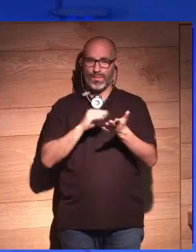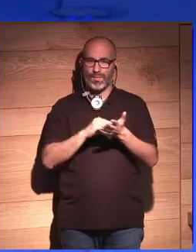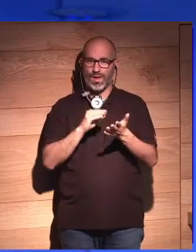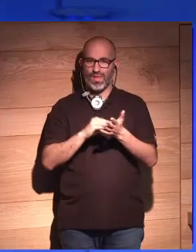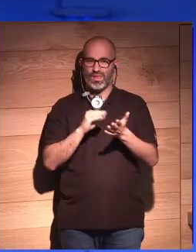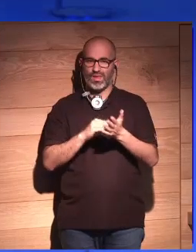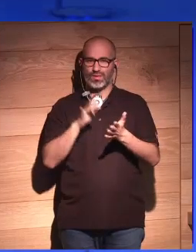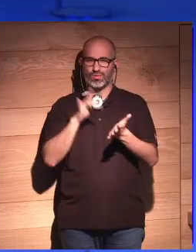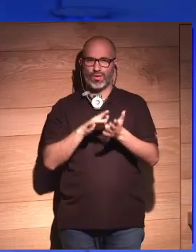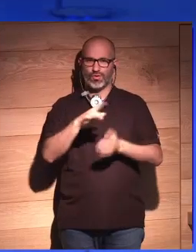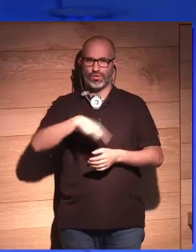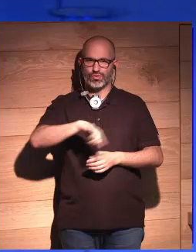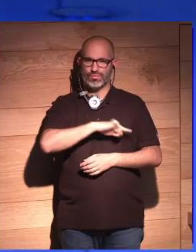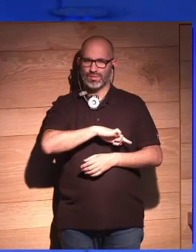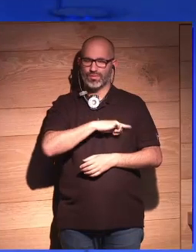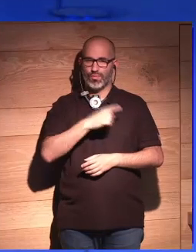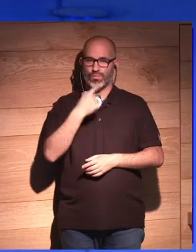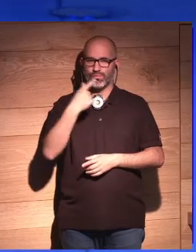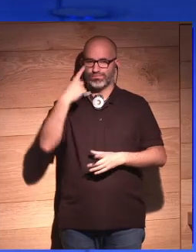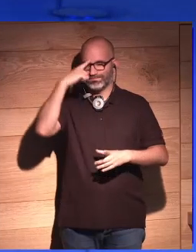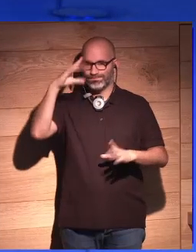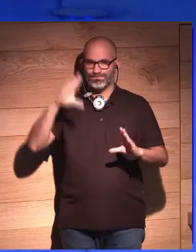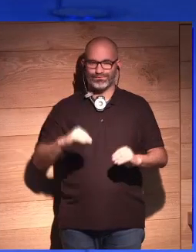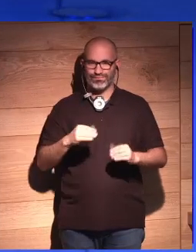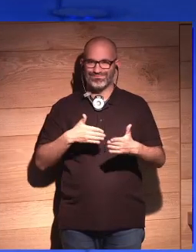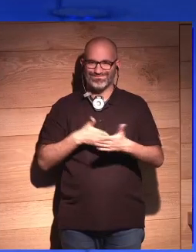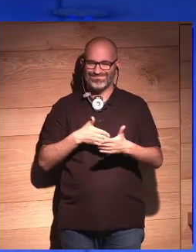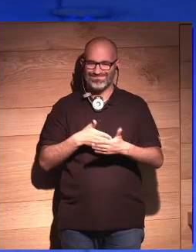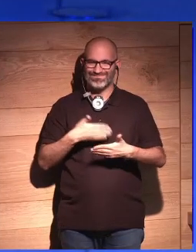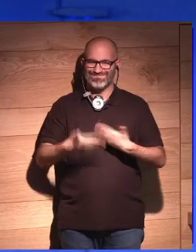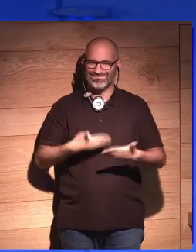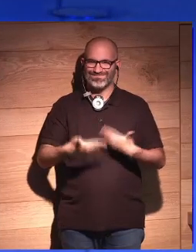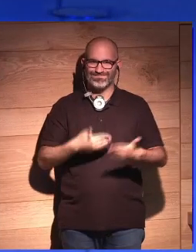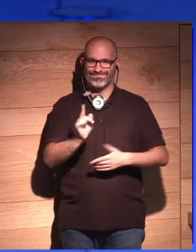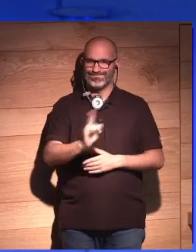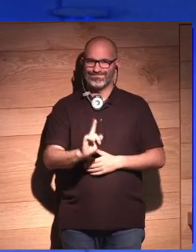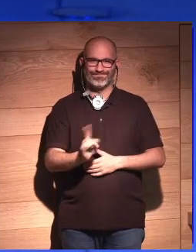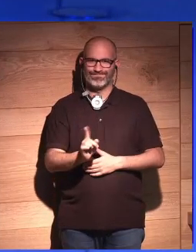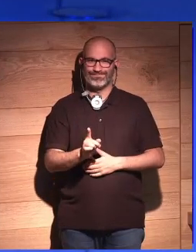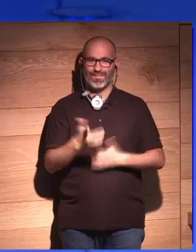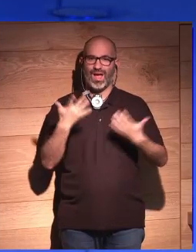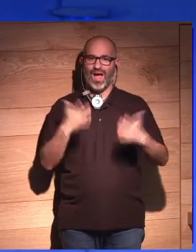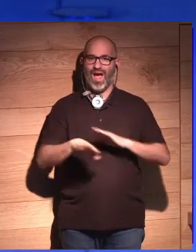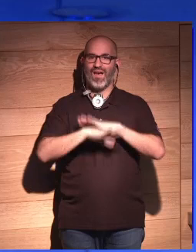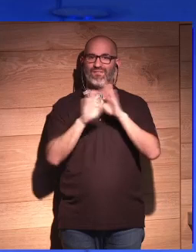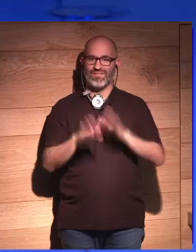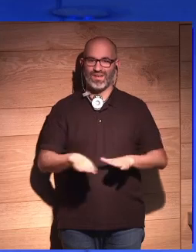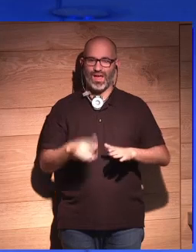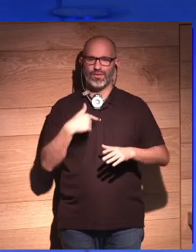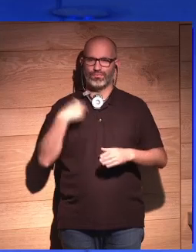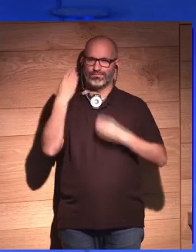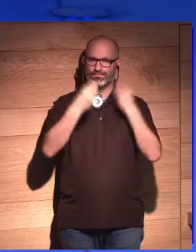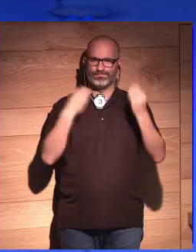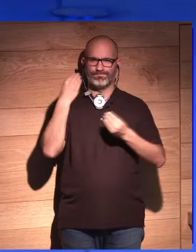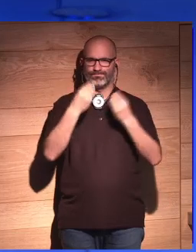locked into a structure. And I realized after a while that I would have to do something on my own,